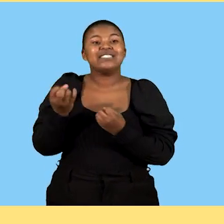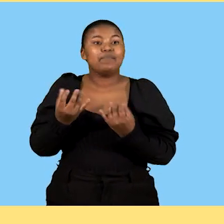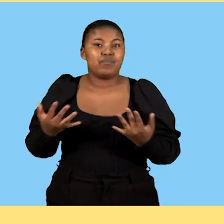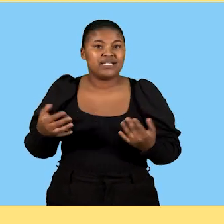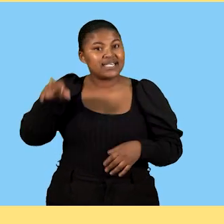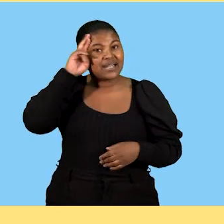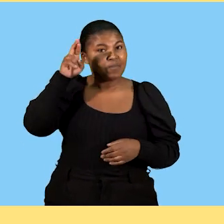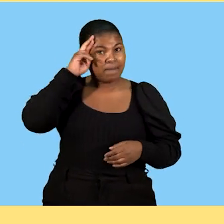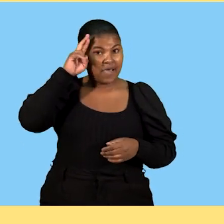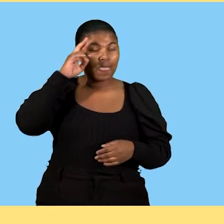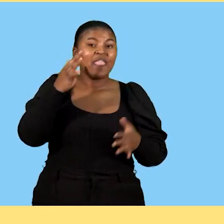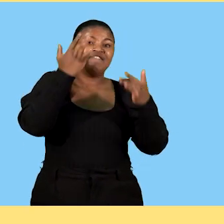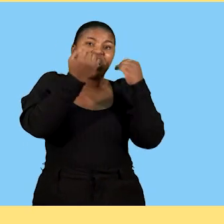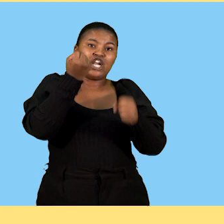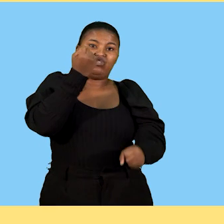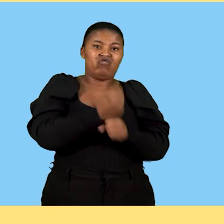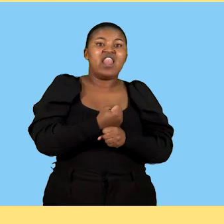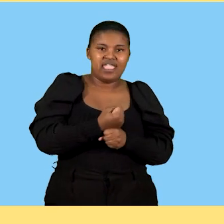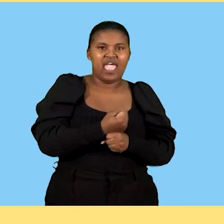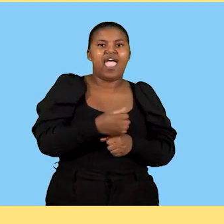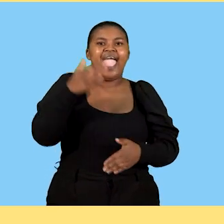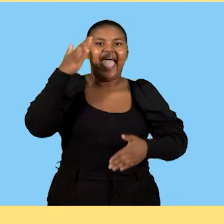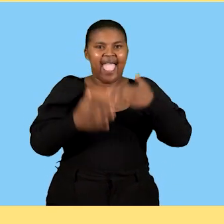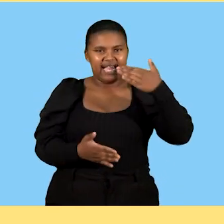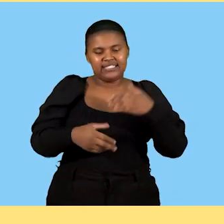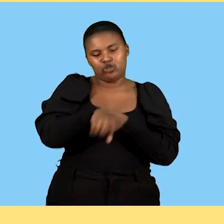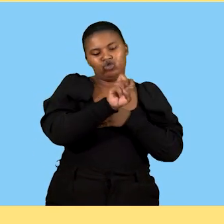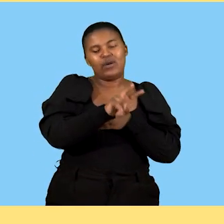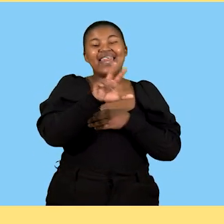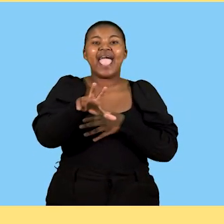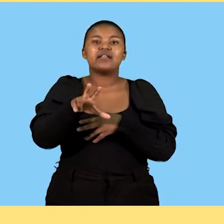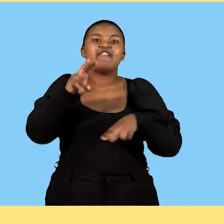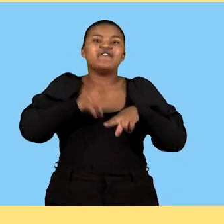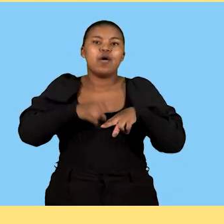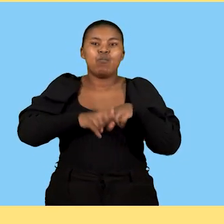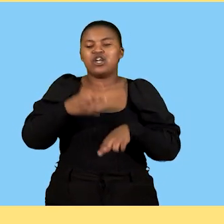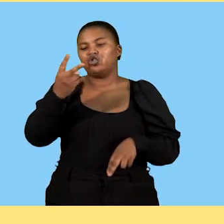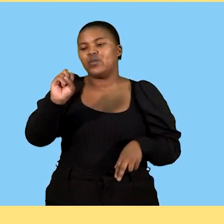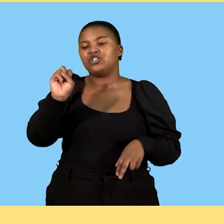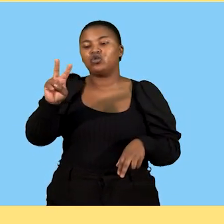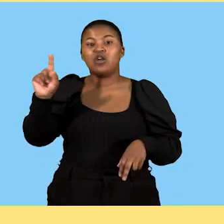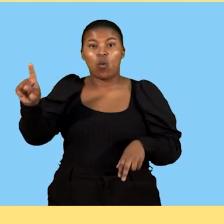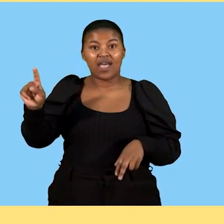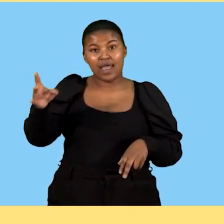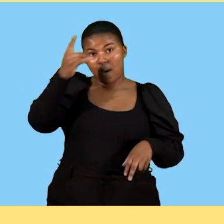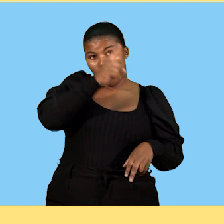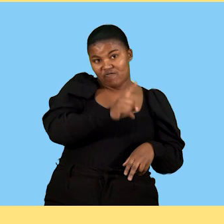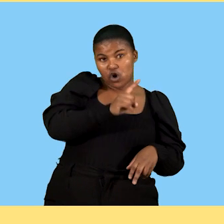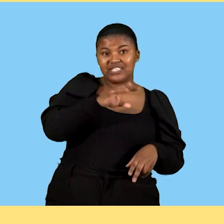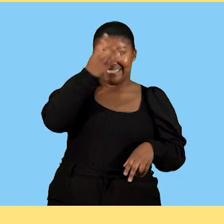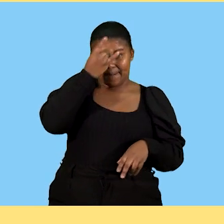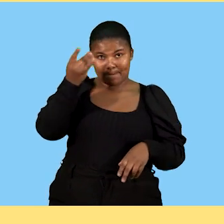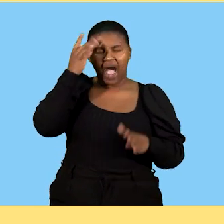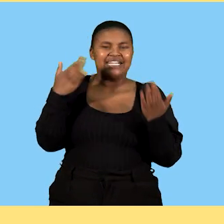our financial year ends on 28 February. So this is when it ends. And here is when